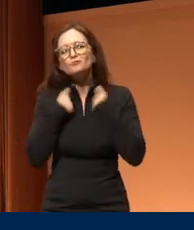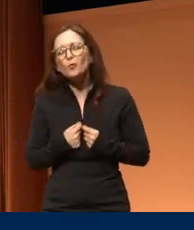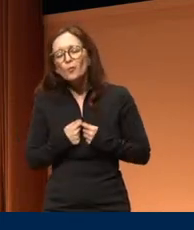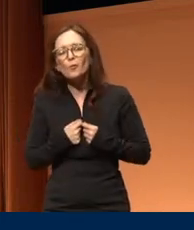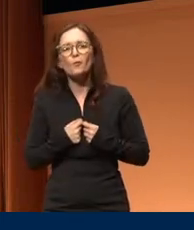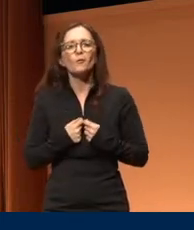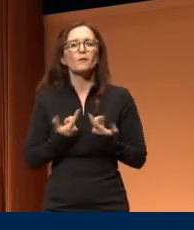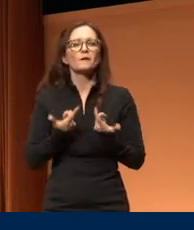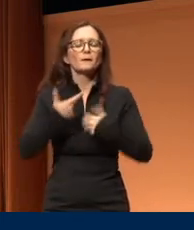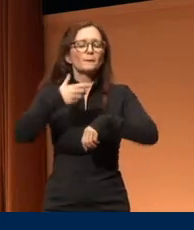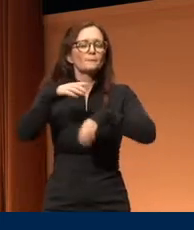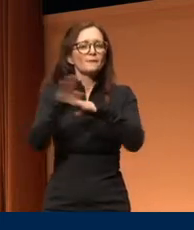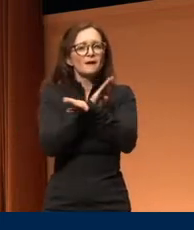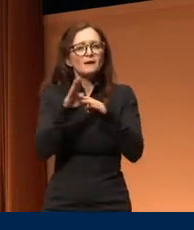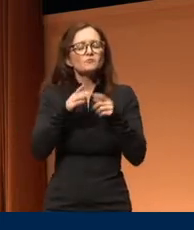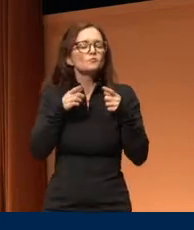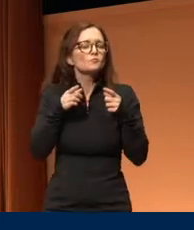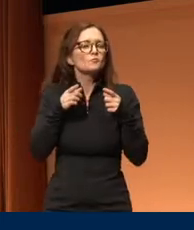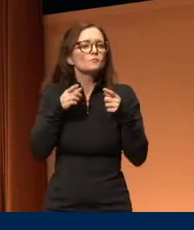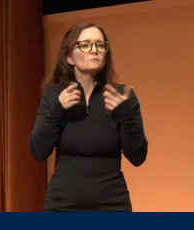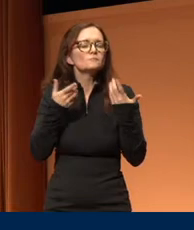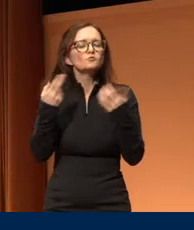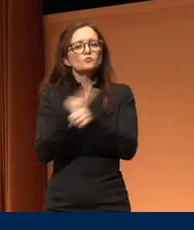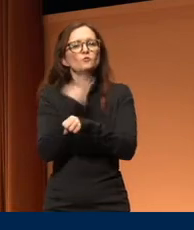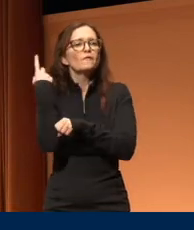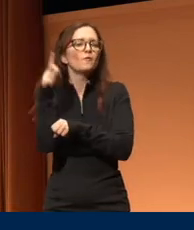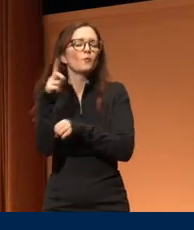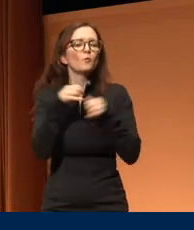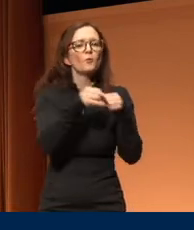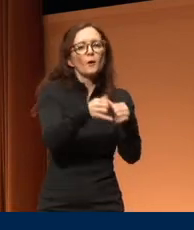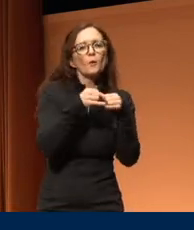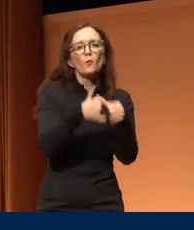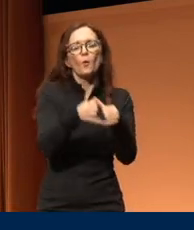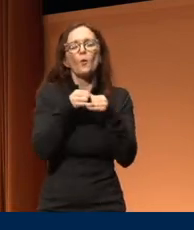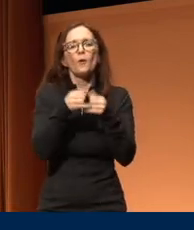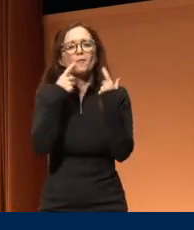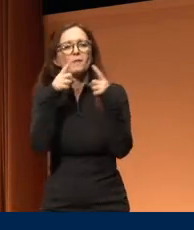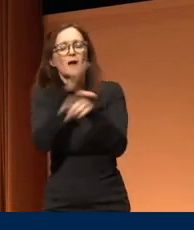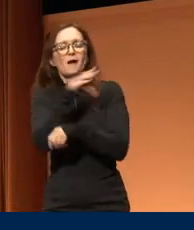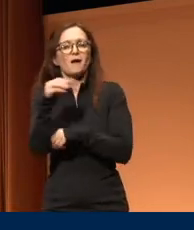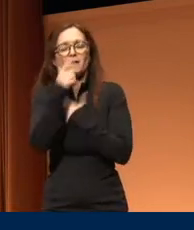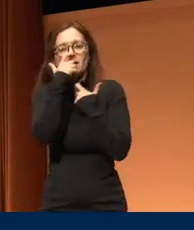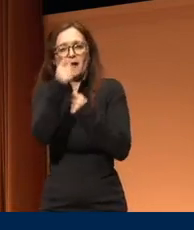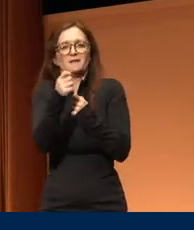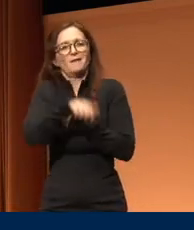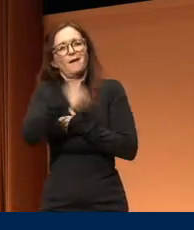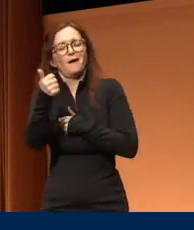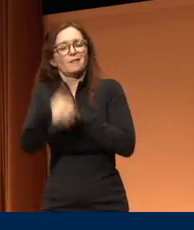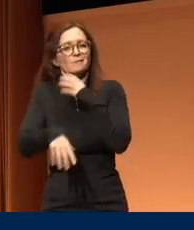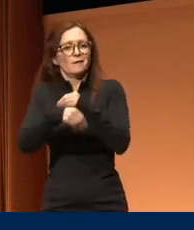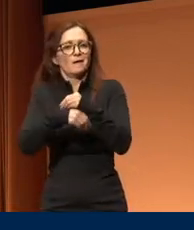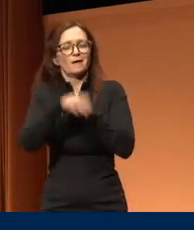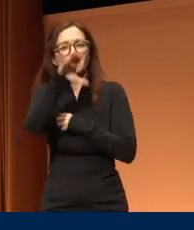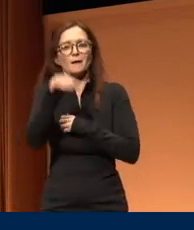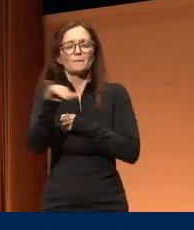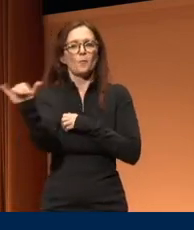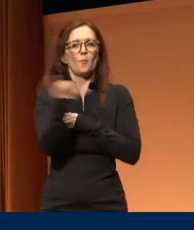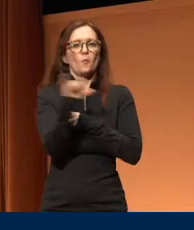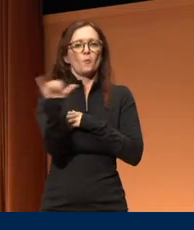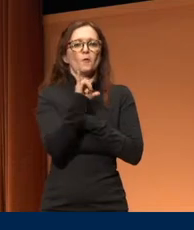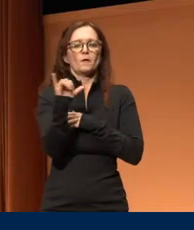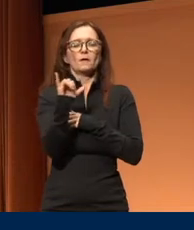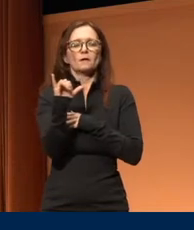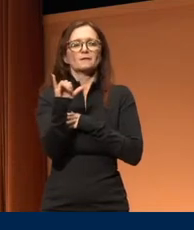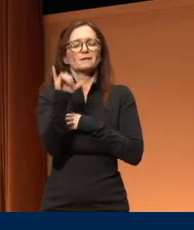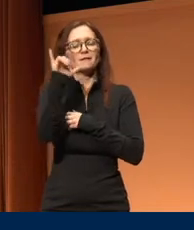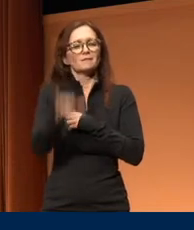that businesses use to reward individual accomplishments. And an interesting side note is that the company also struck the